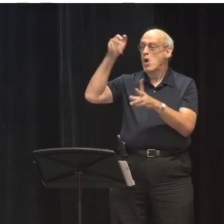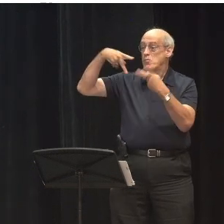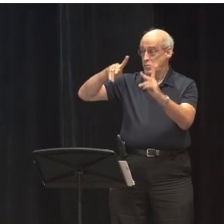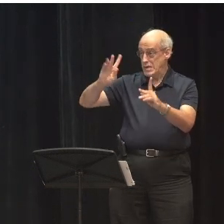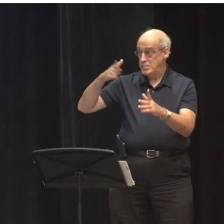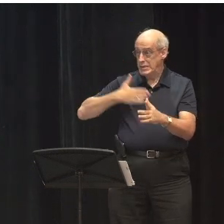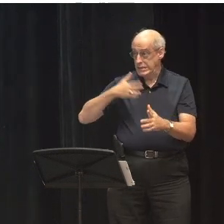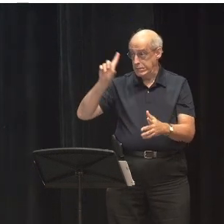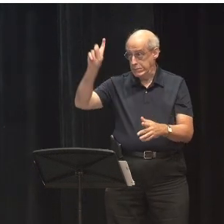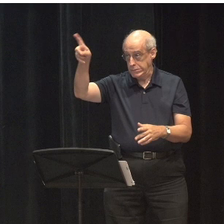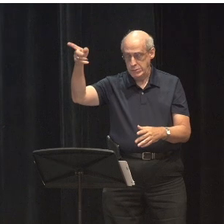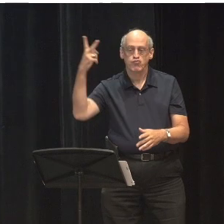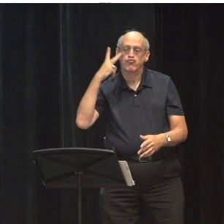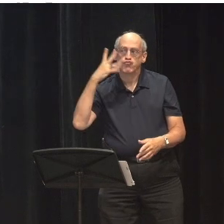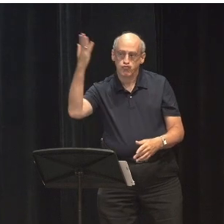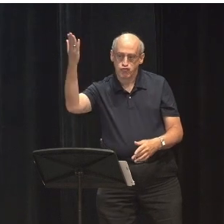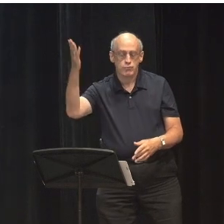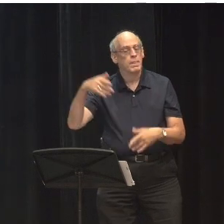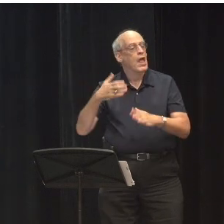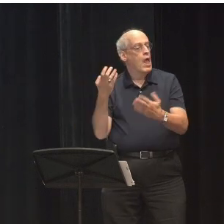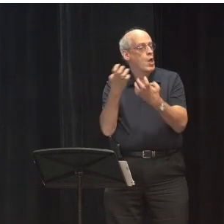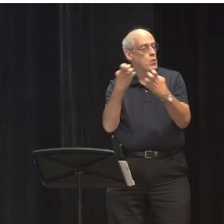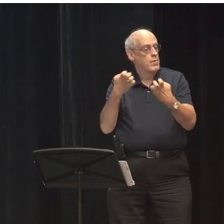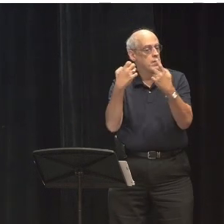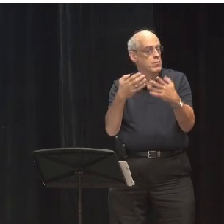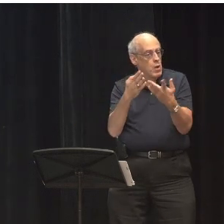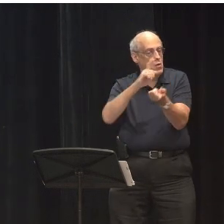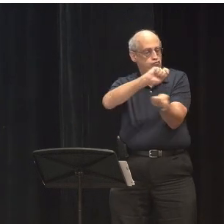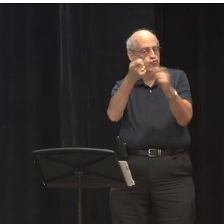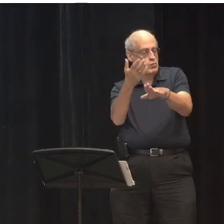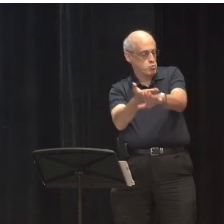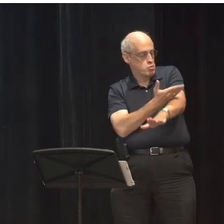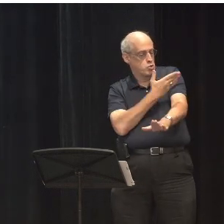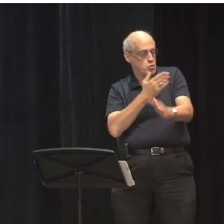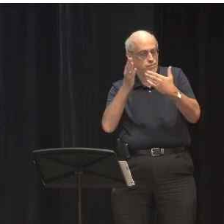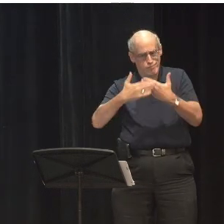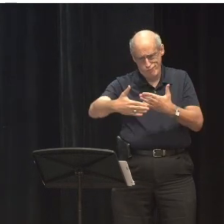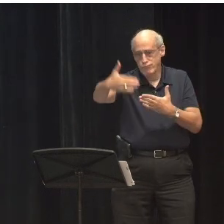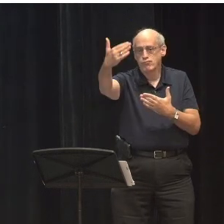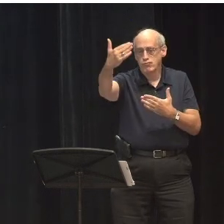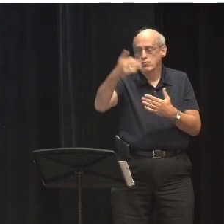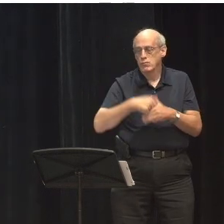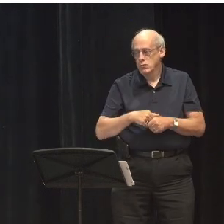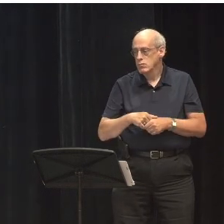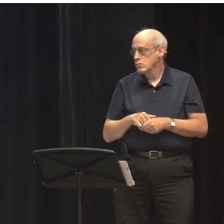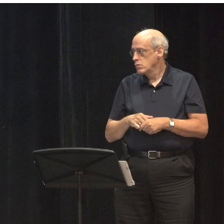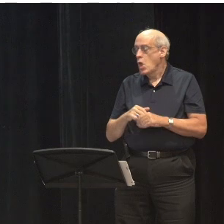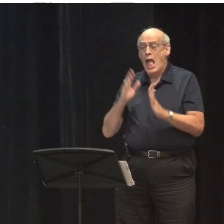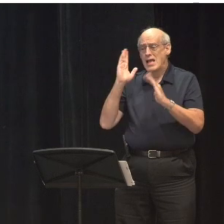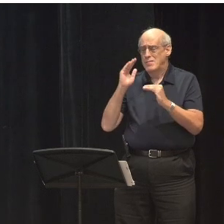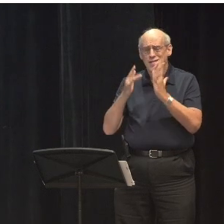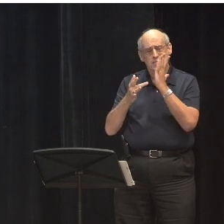Replacing and upgrading equipment over time. It is a 5-year project. We're expecting that there will be advances